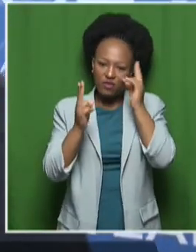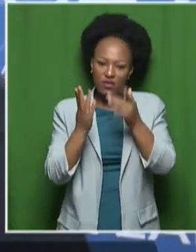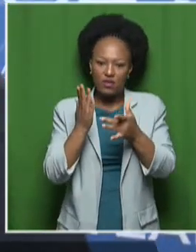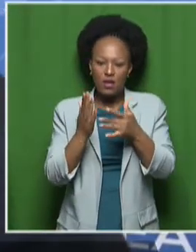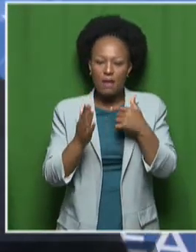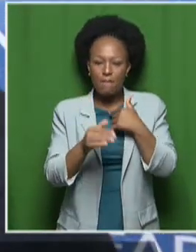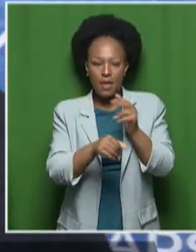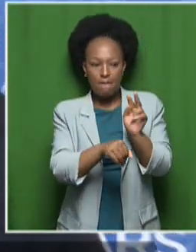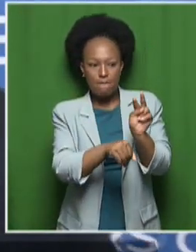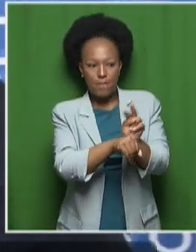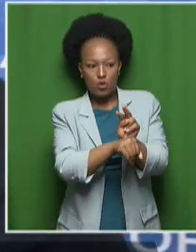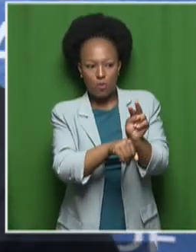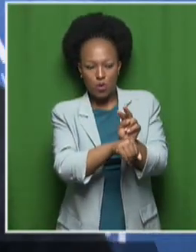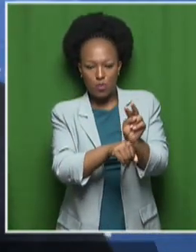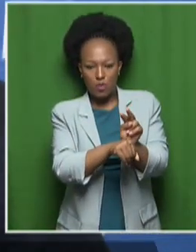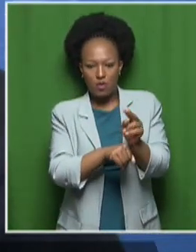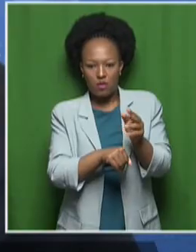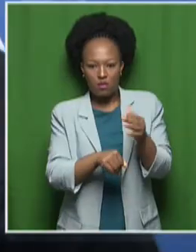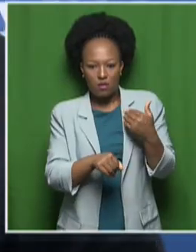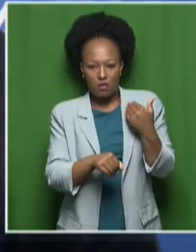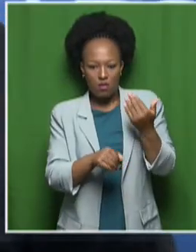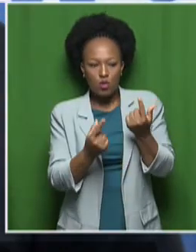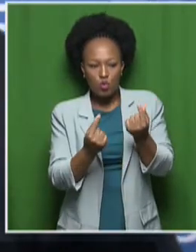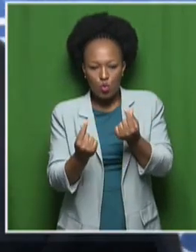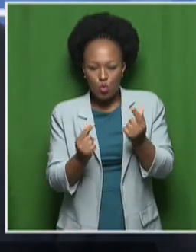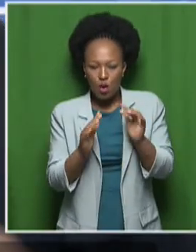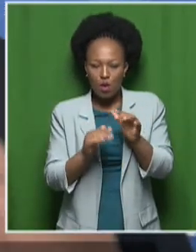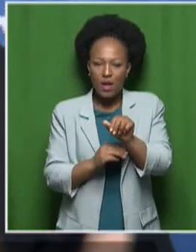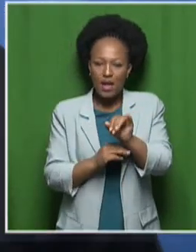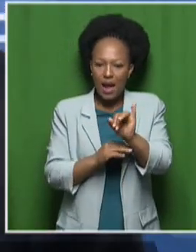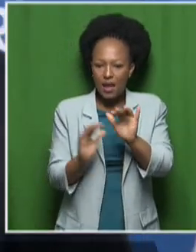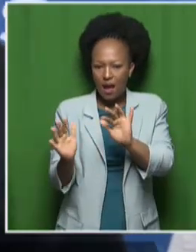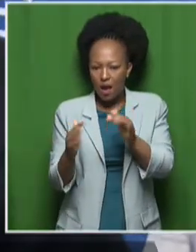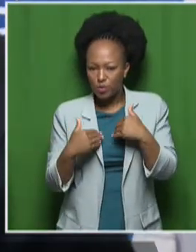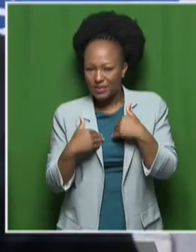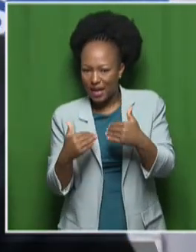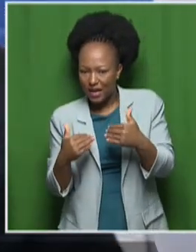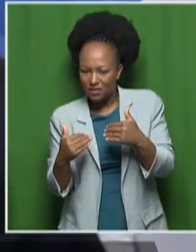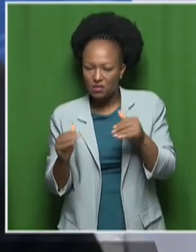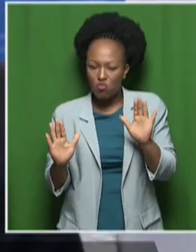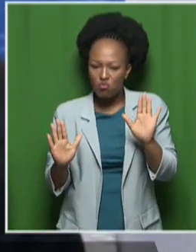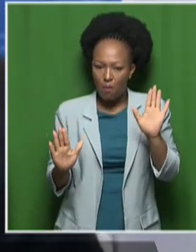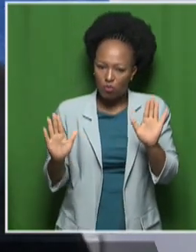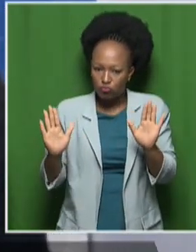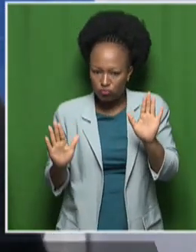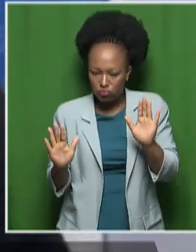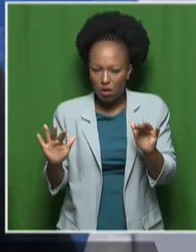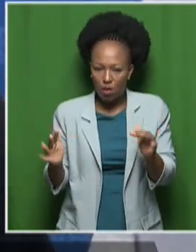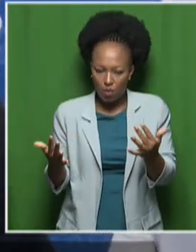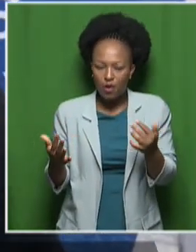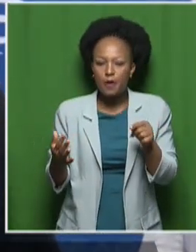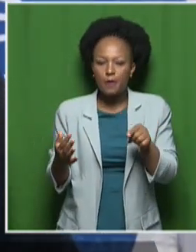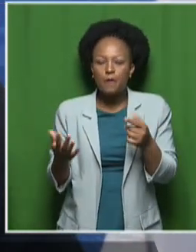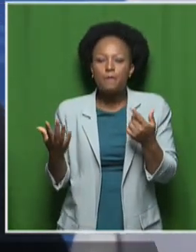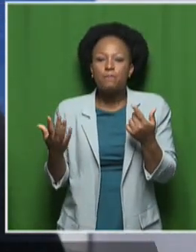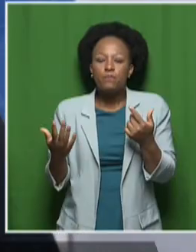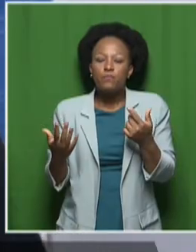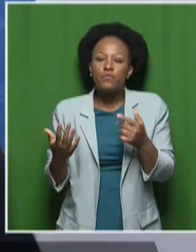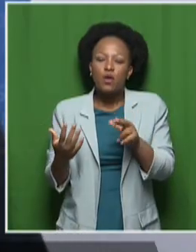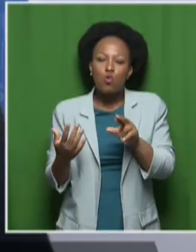I've been mentoring them into this, you know, just how to get AI started, how to build robotics. Robotics is very